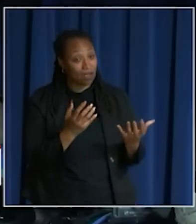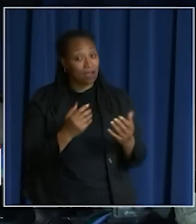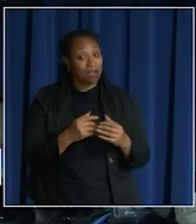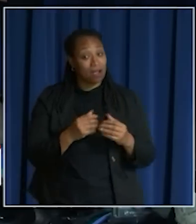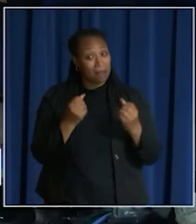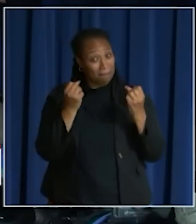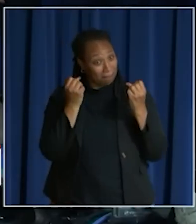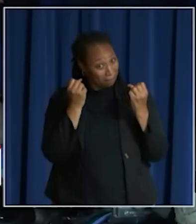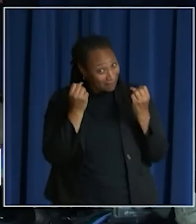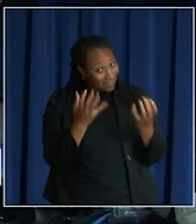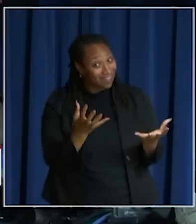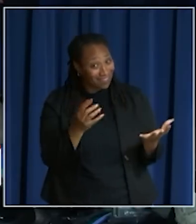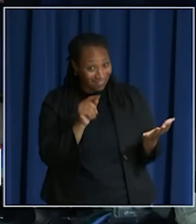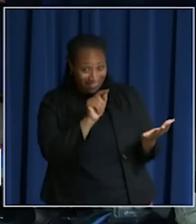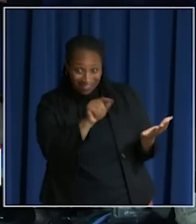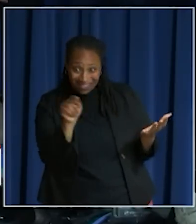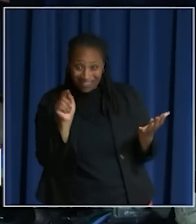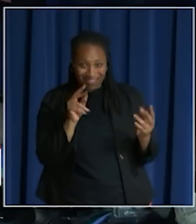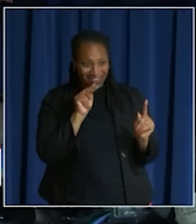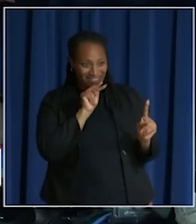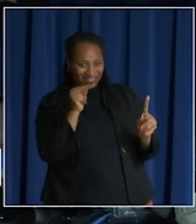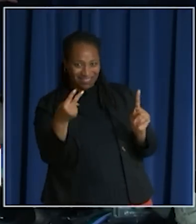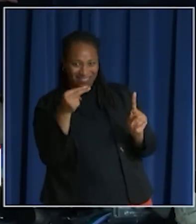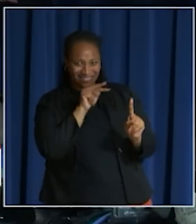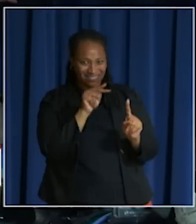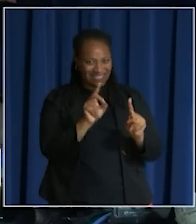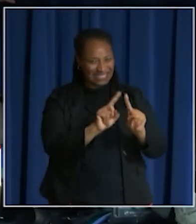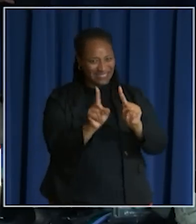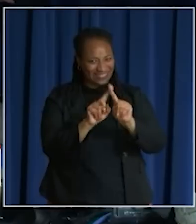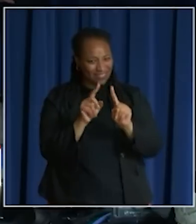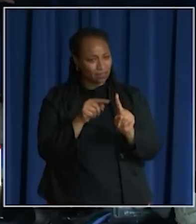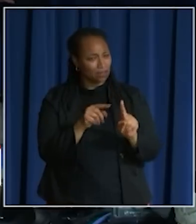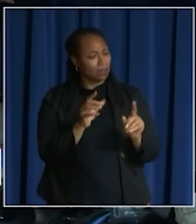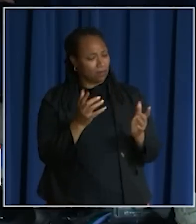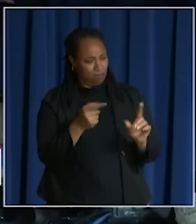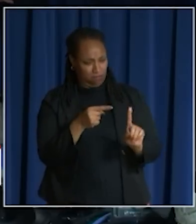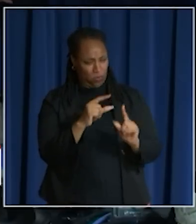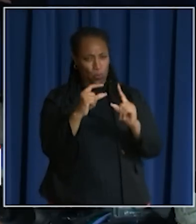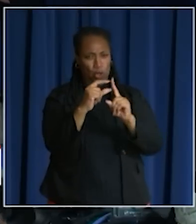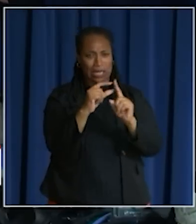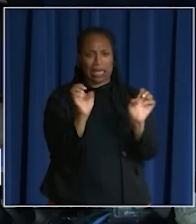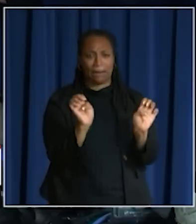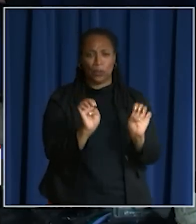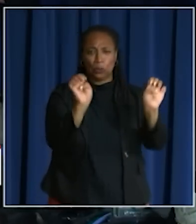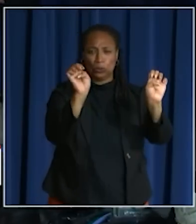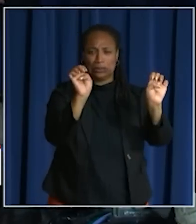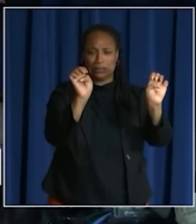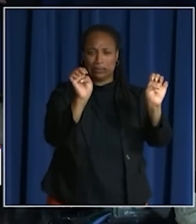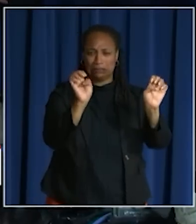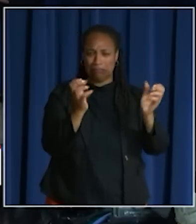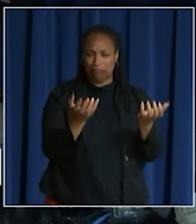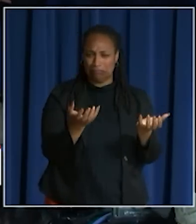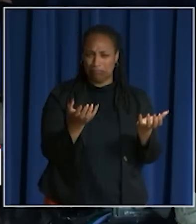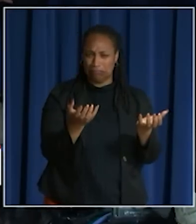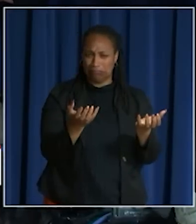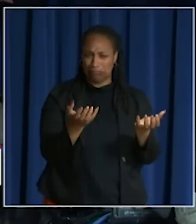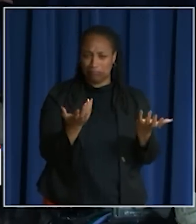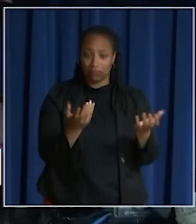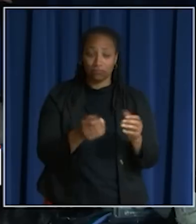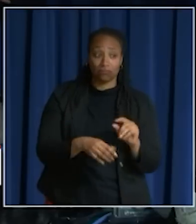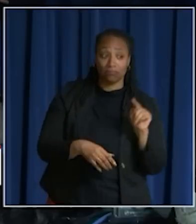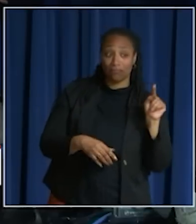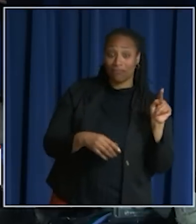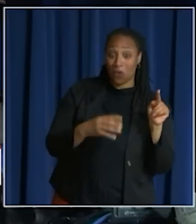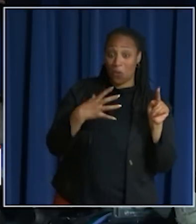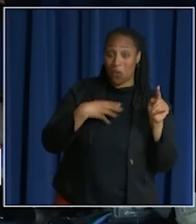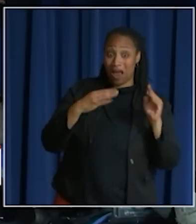constitutes an emergency. The White House and the administration says there's an obvious emergency. Your administration with numbers and the council